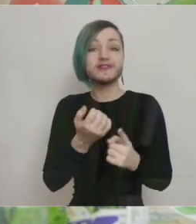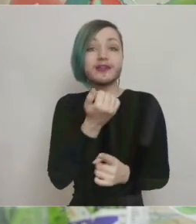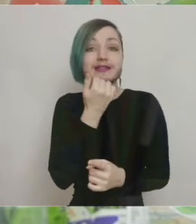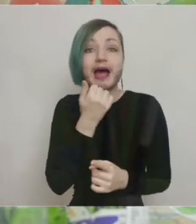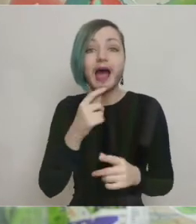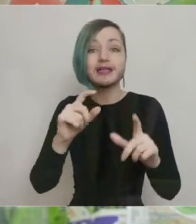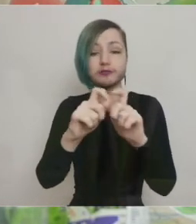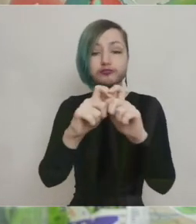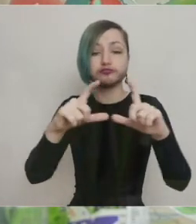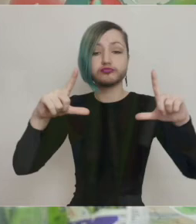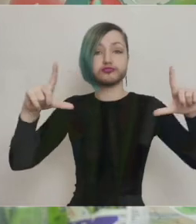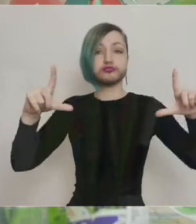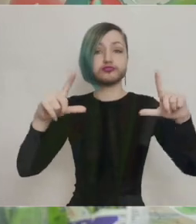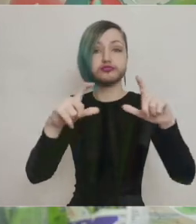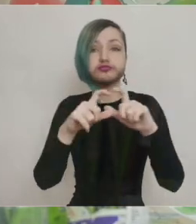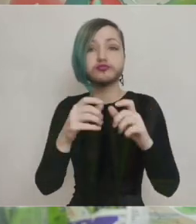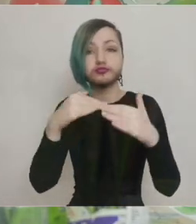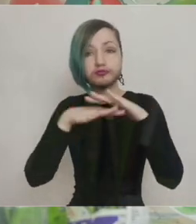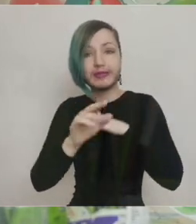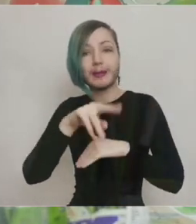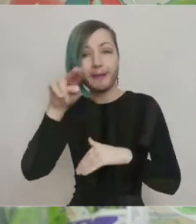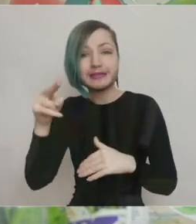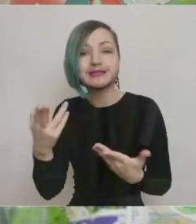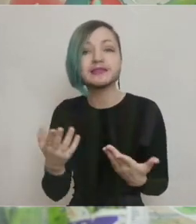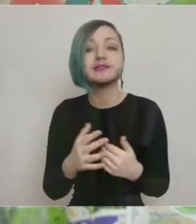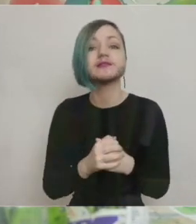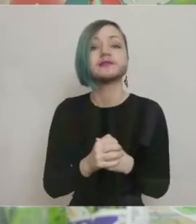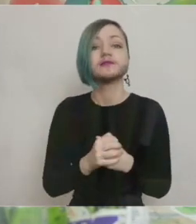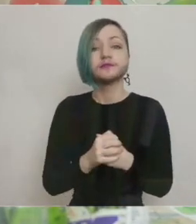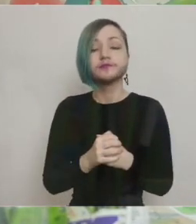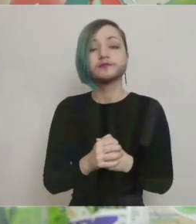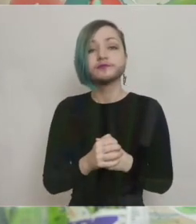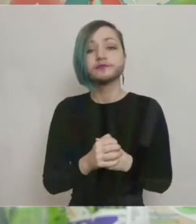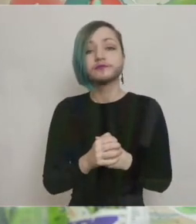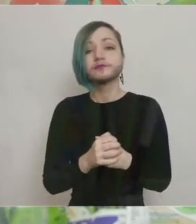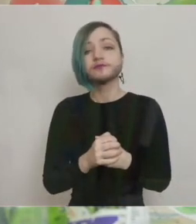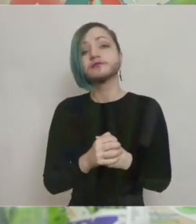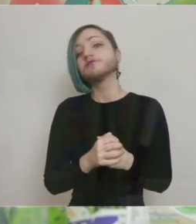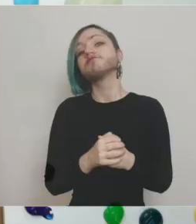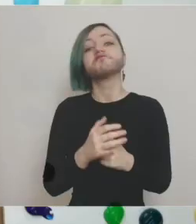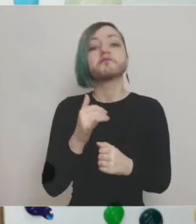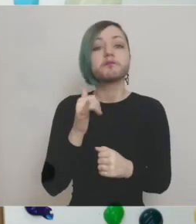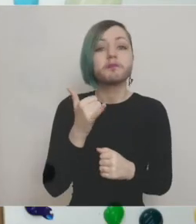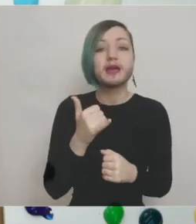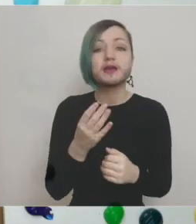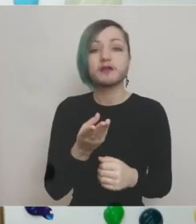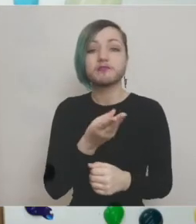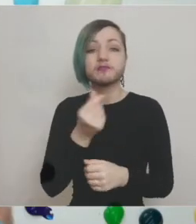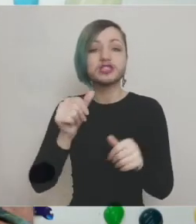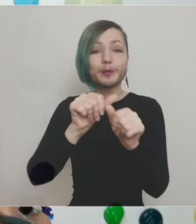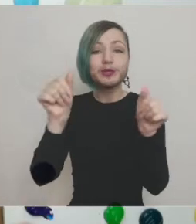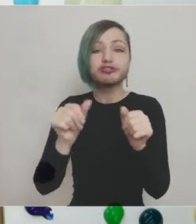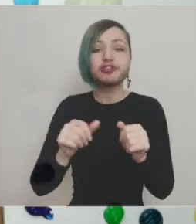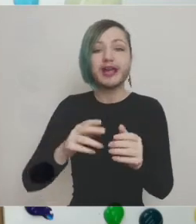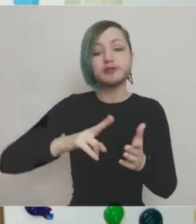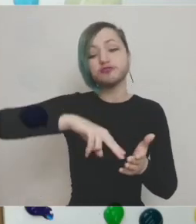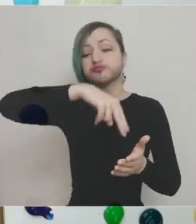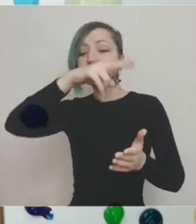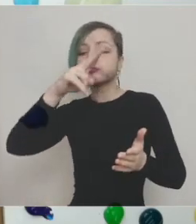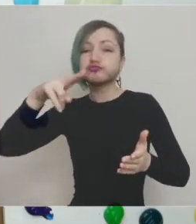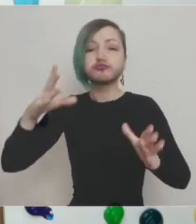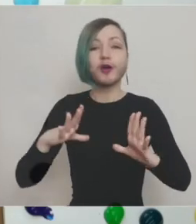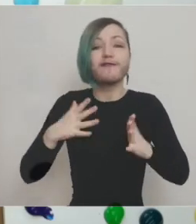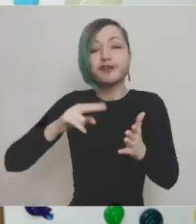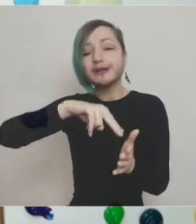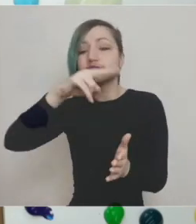scales in your work too. So you might have some big organic shapes like this and